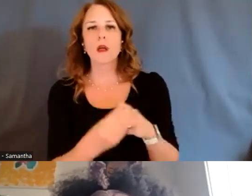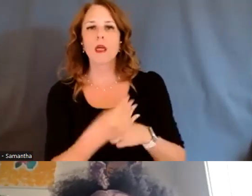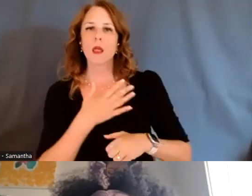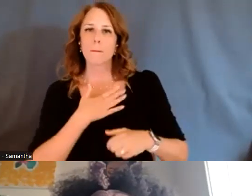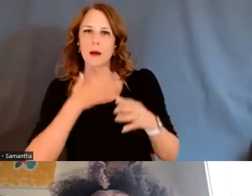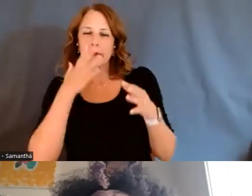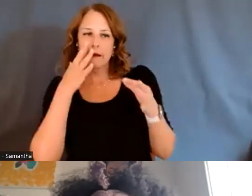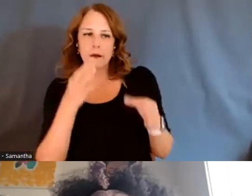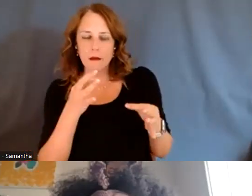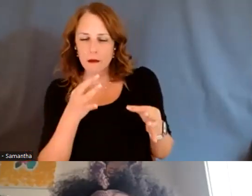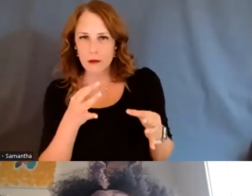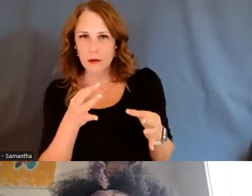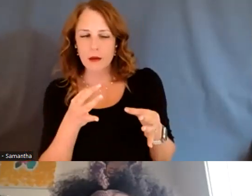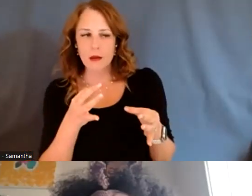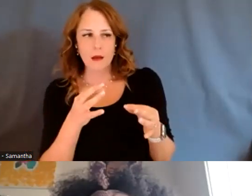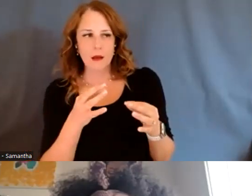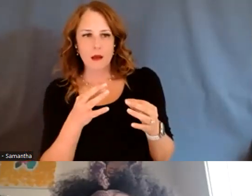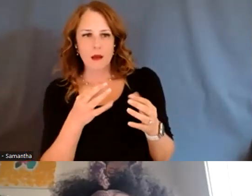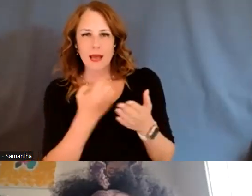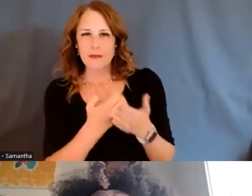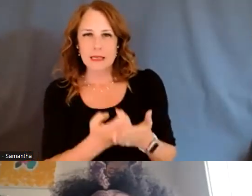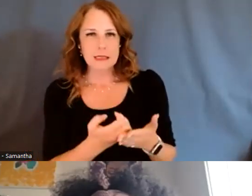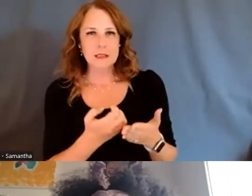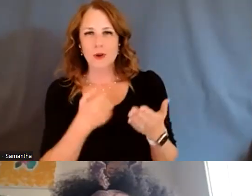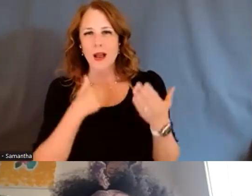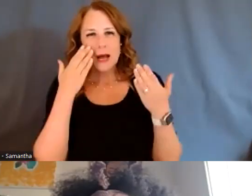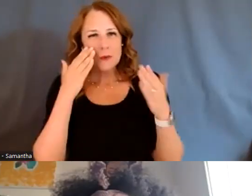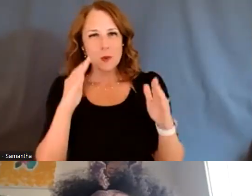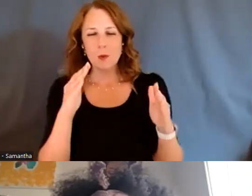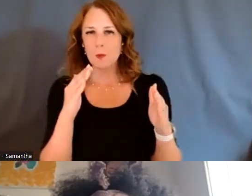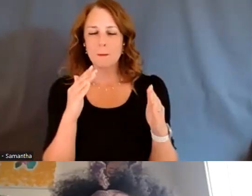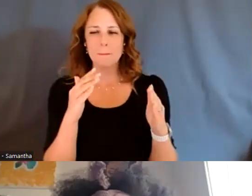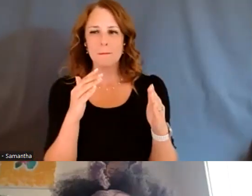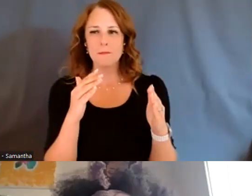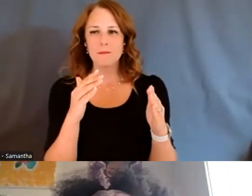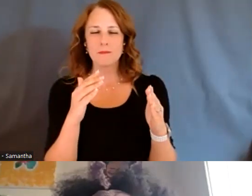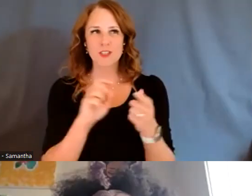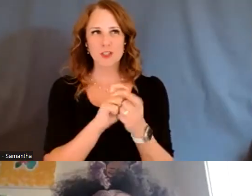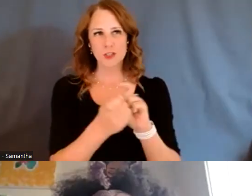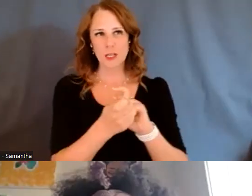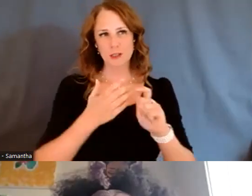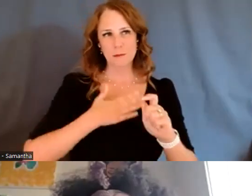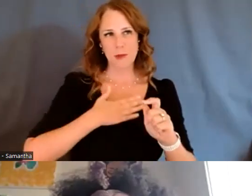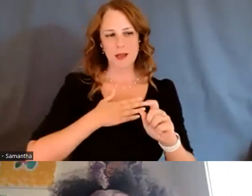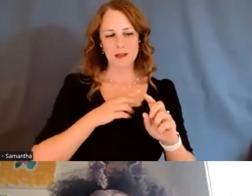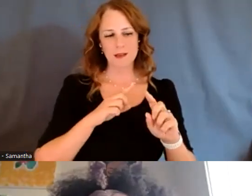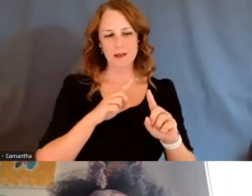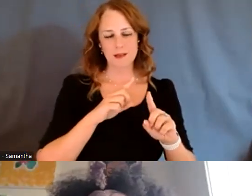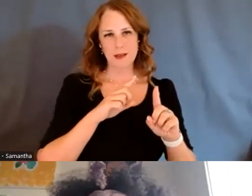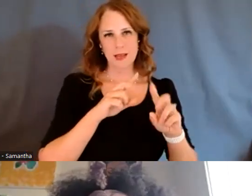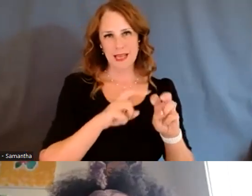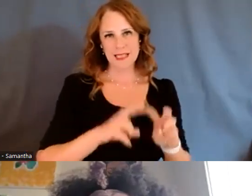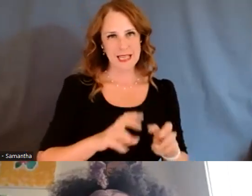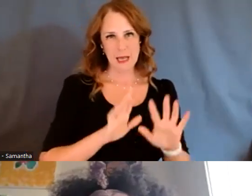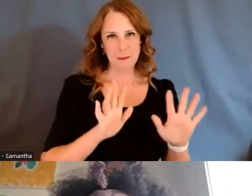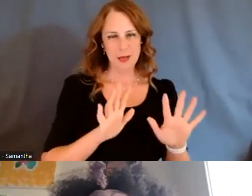um, I don't know, enhance my exam in any way. So we really